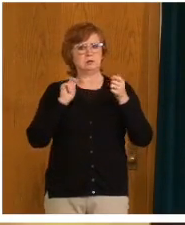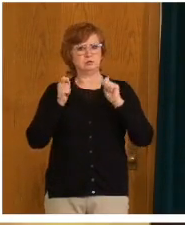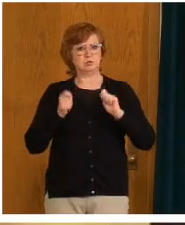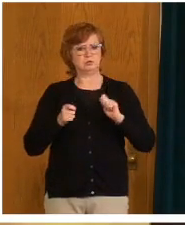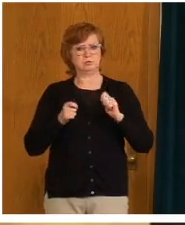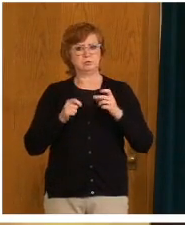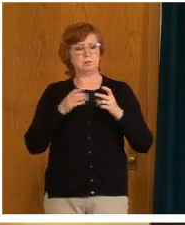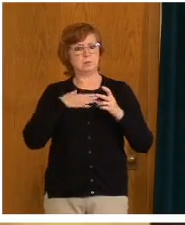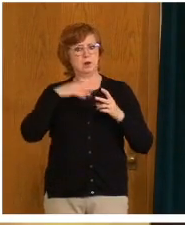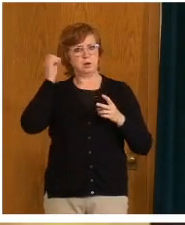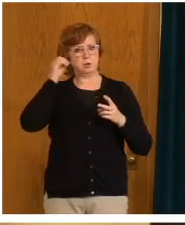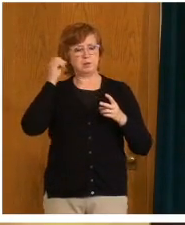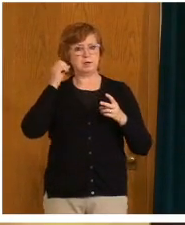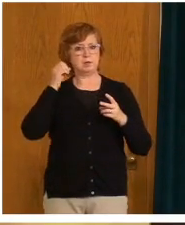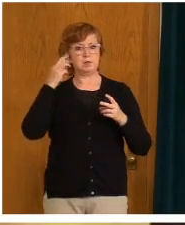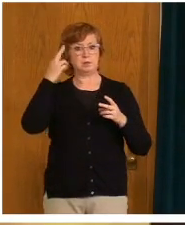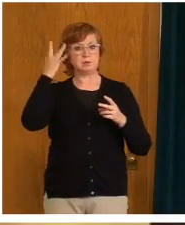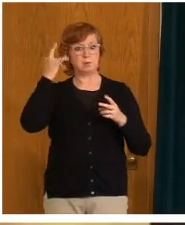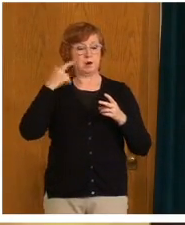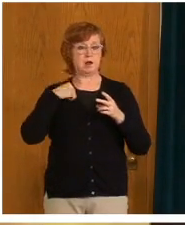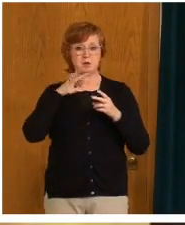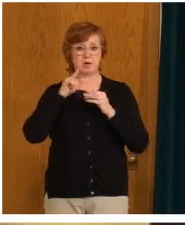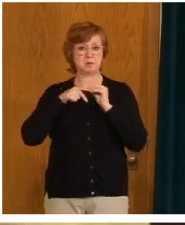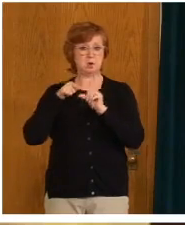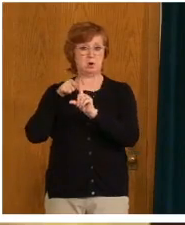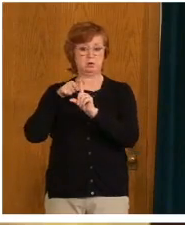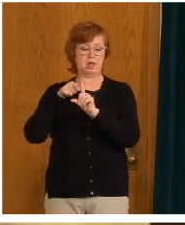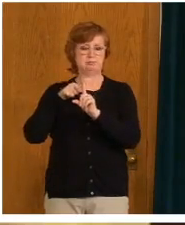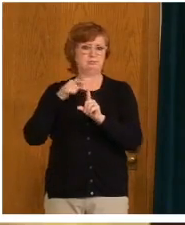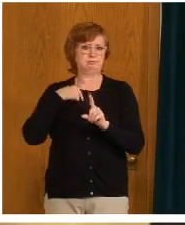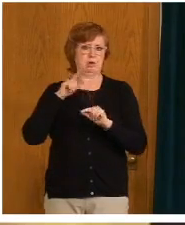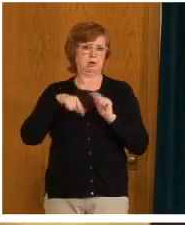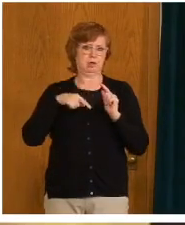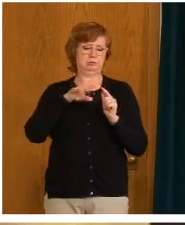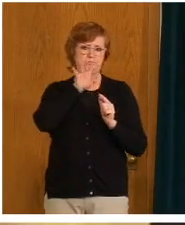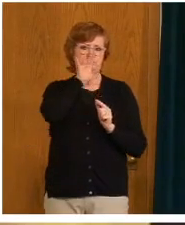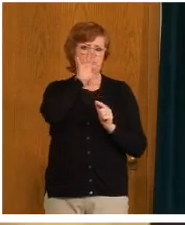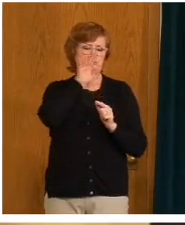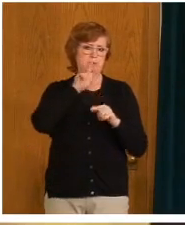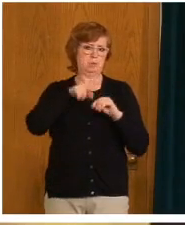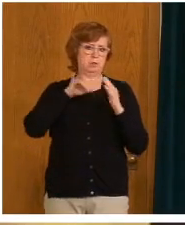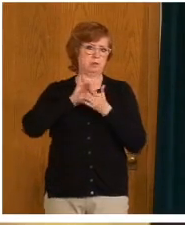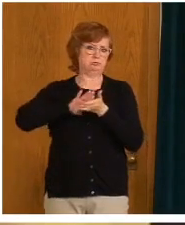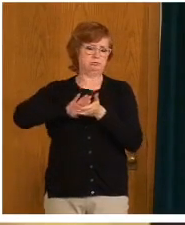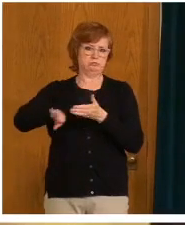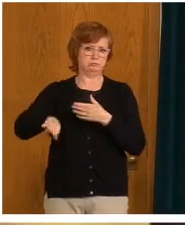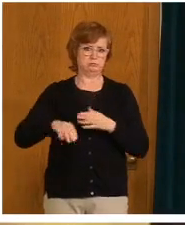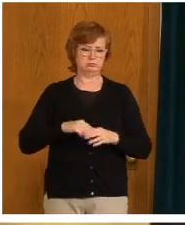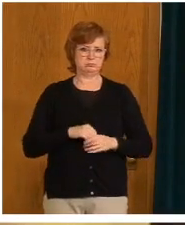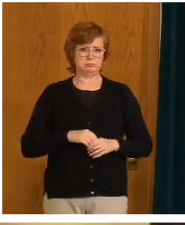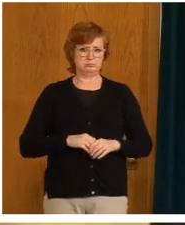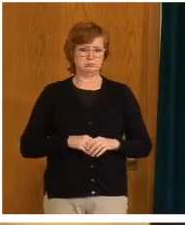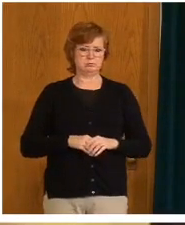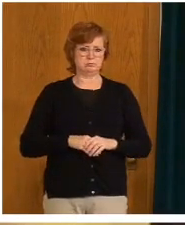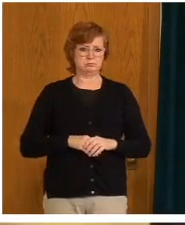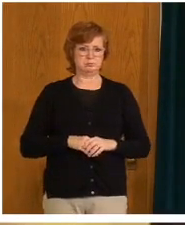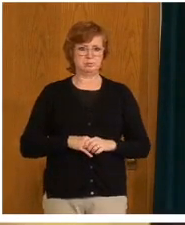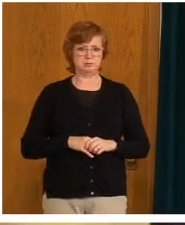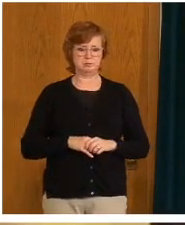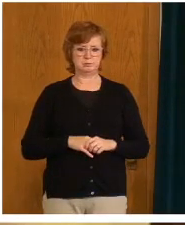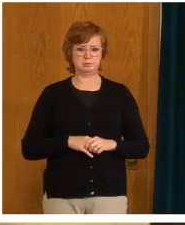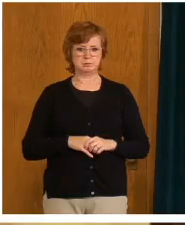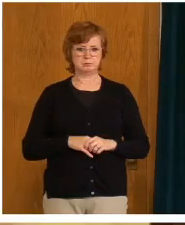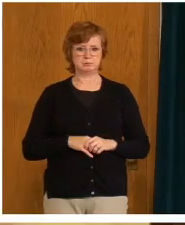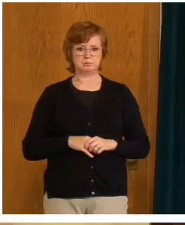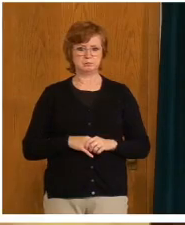offer my opinion as to you know, why Justice has you know, made the decisions around specific charges that they